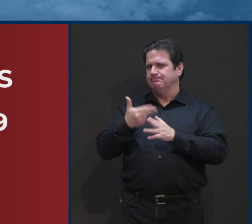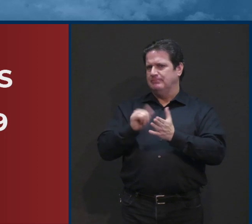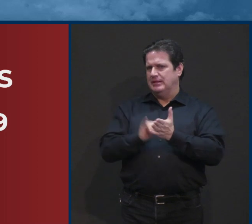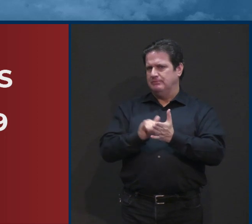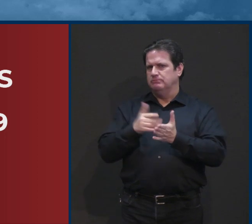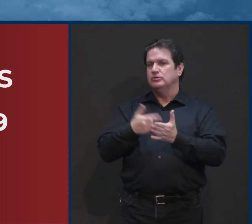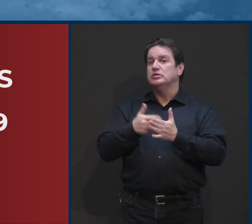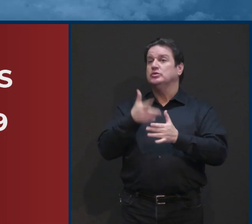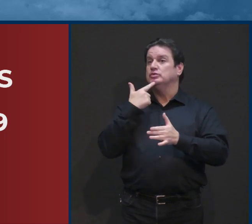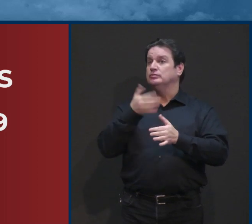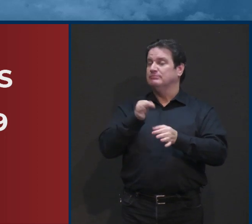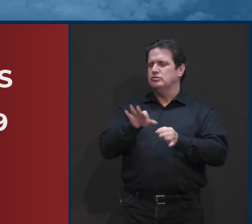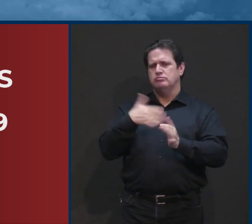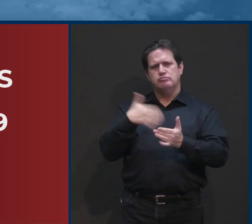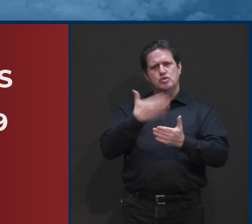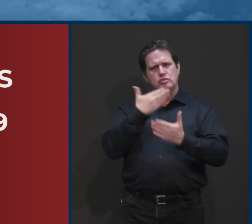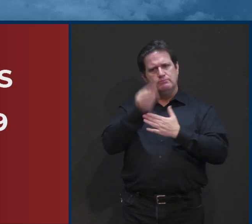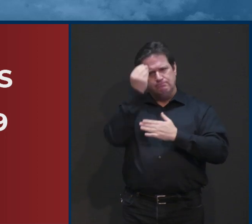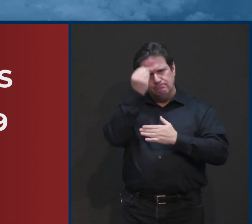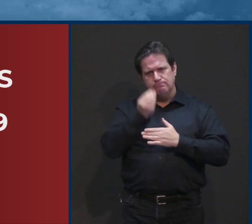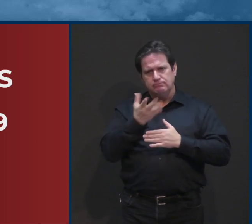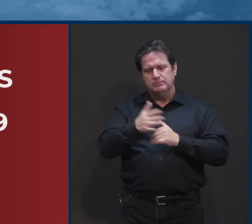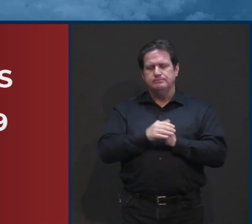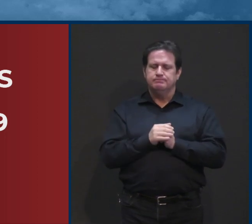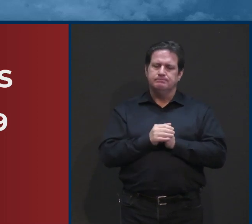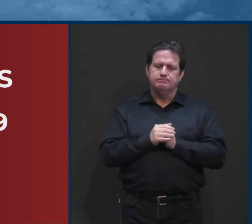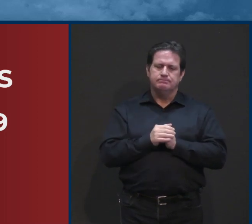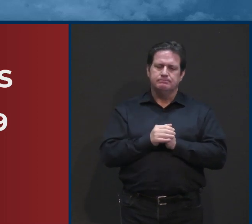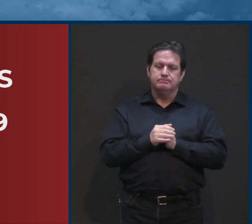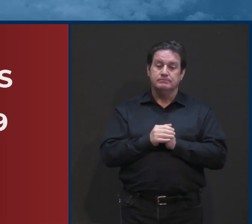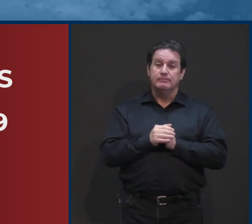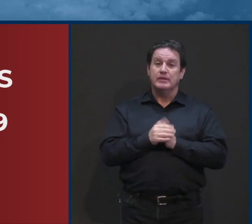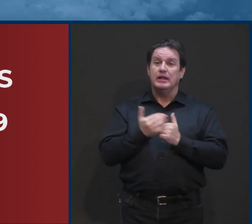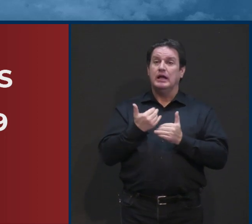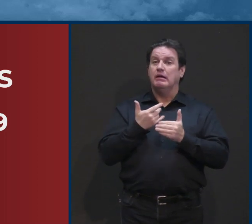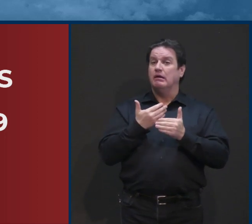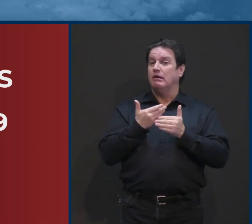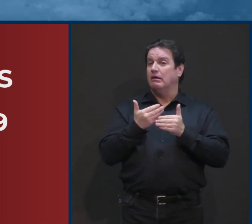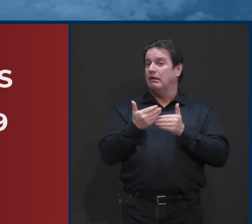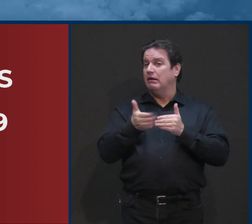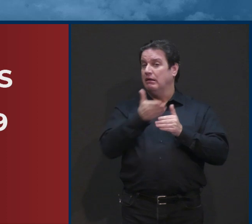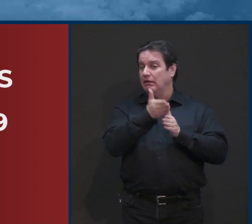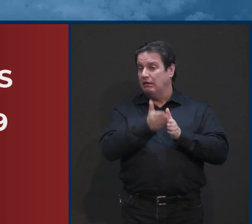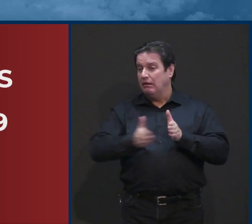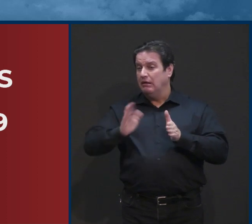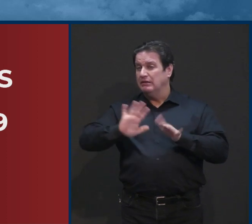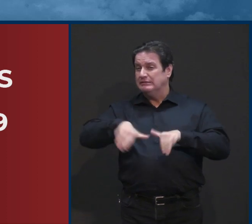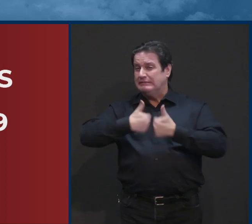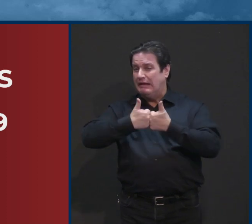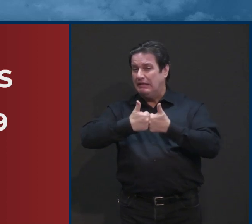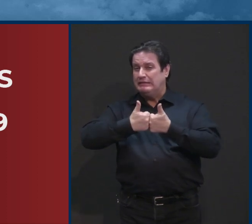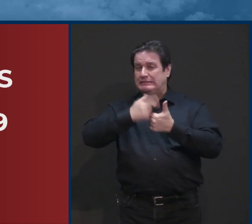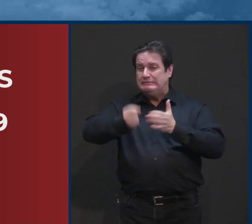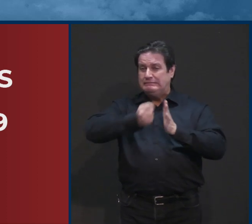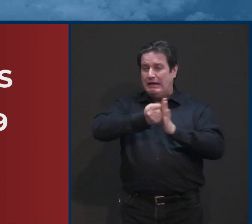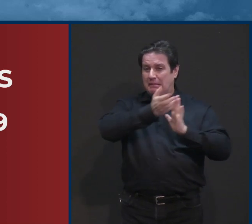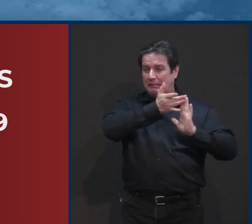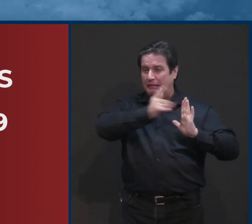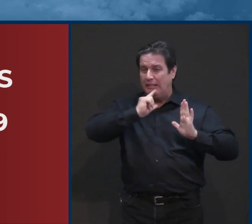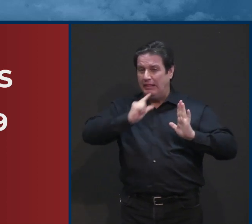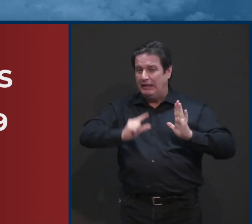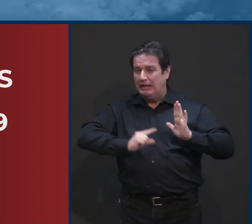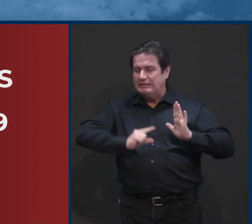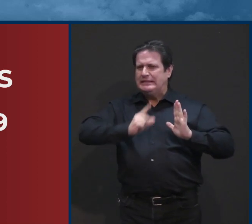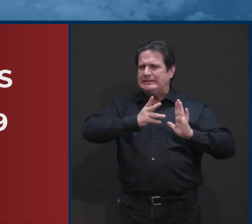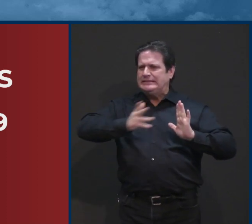light at the end of the tunnel. And what it says to us as we move into this very challenging time over the Thanksgiving holiday, we